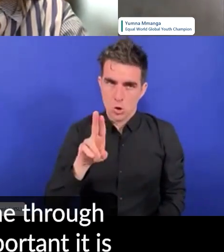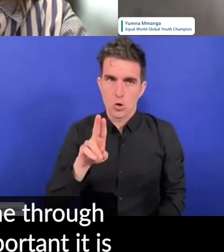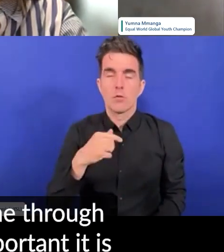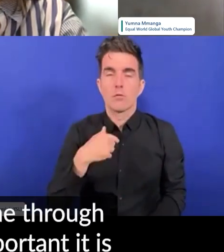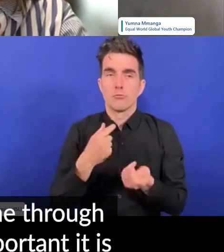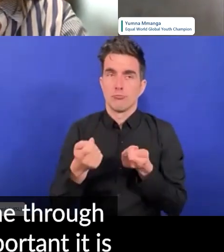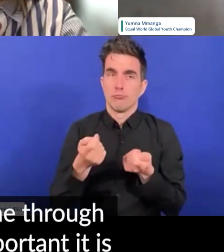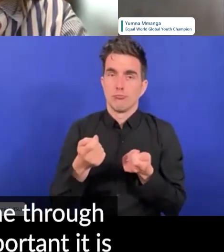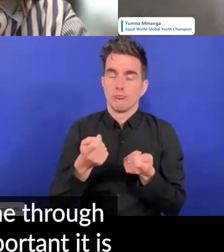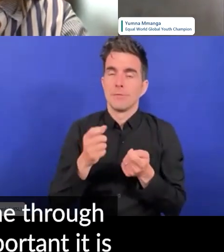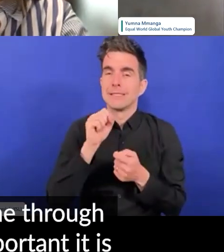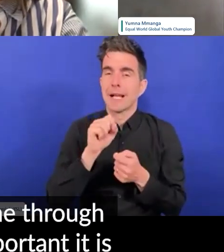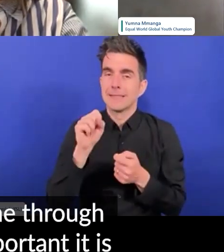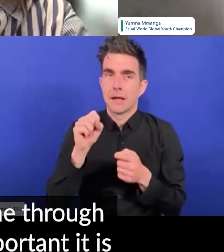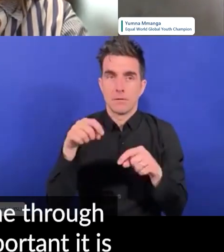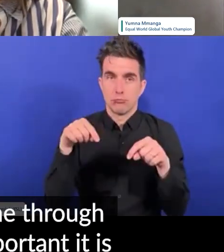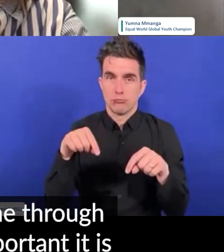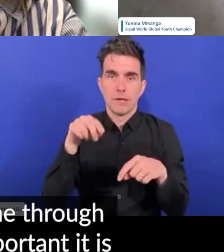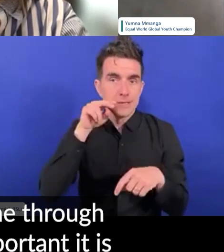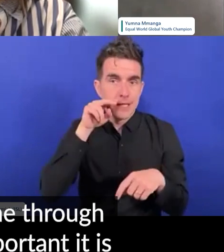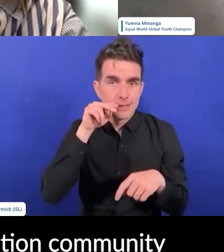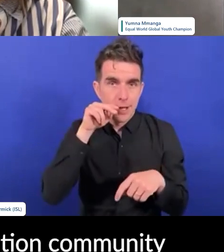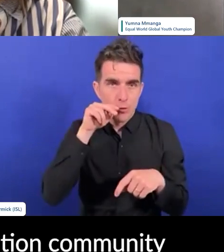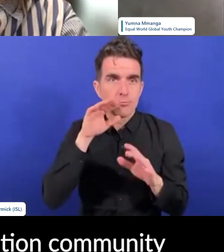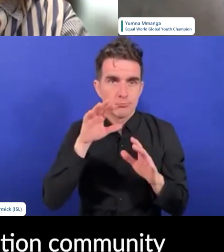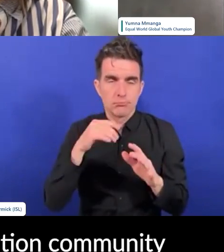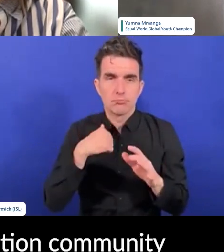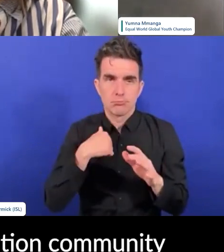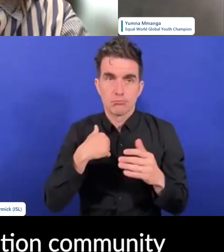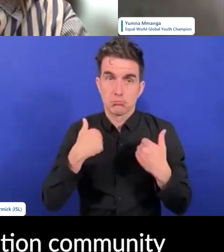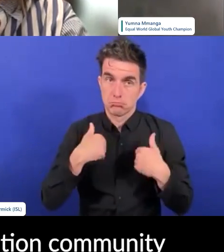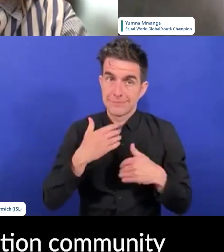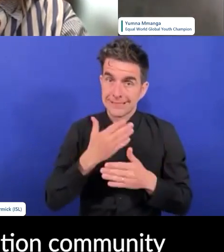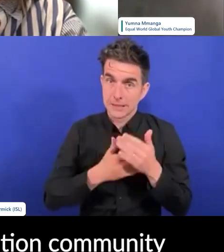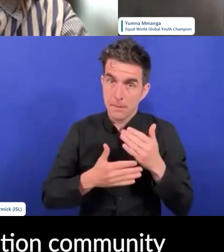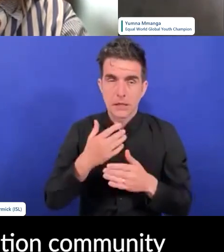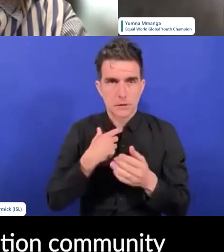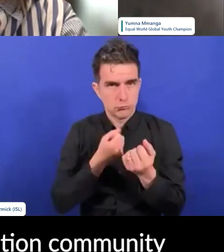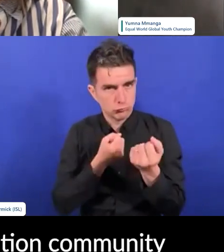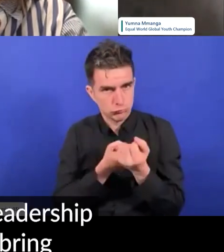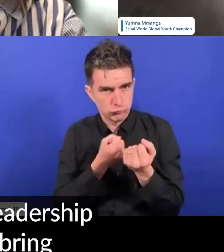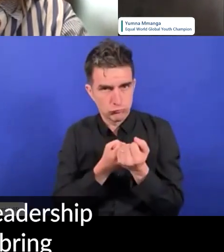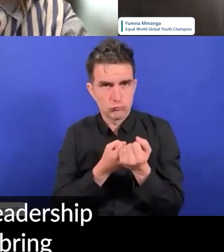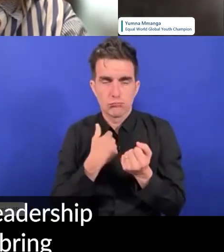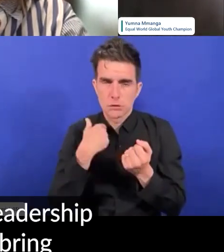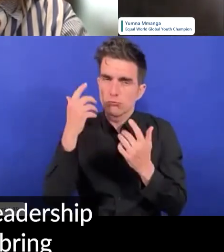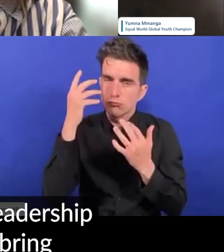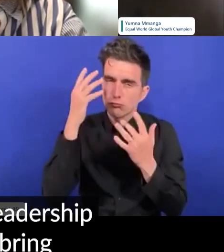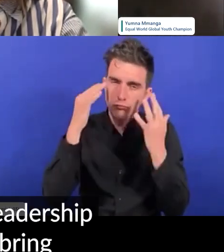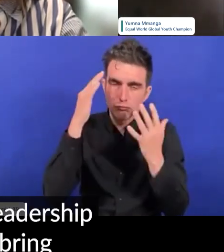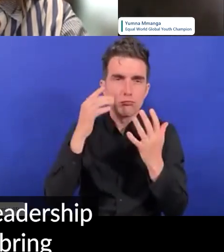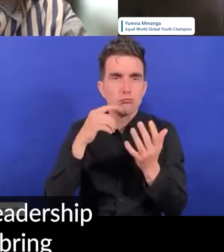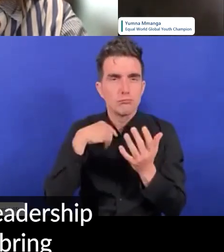the one that came through for me is how important it is for the inclusive education community to trust the